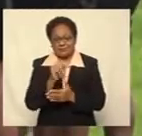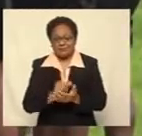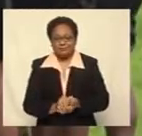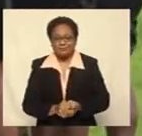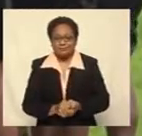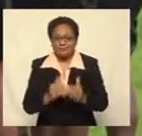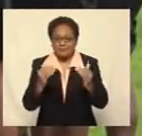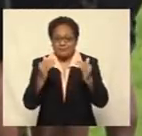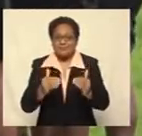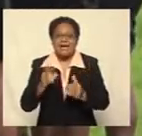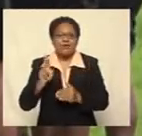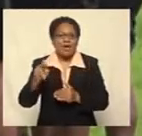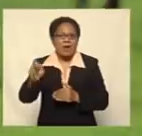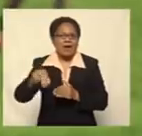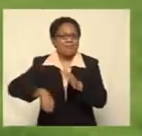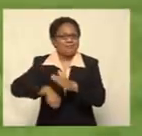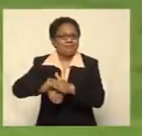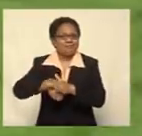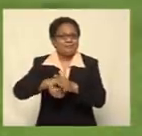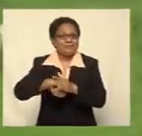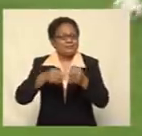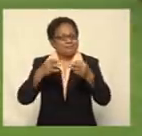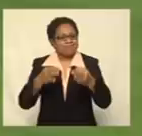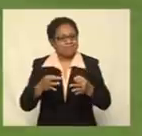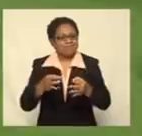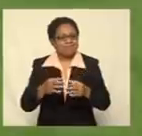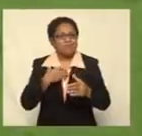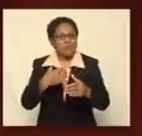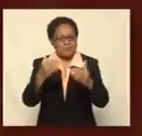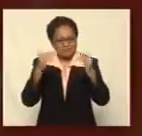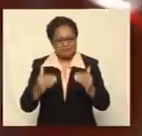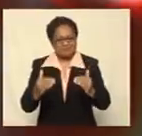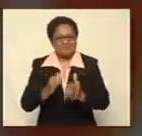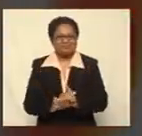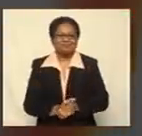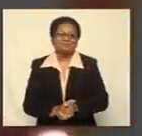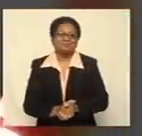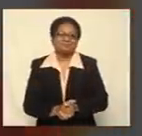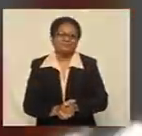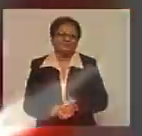And Rio football determined. This and more coming up.